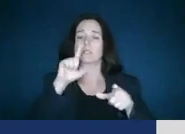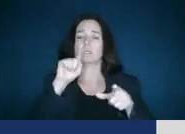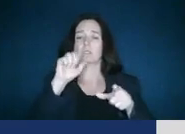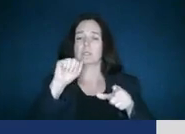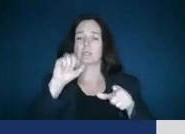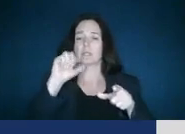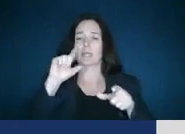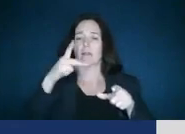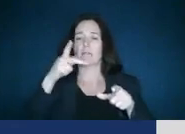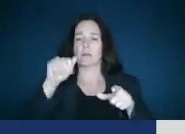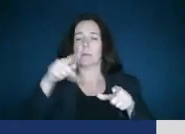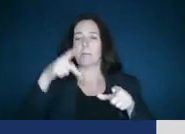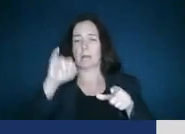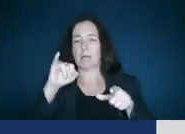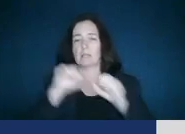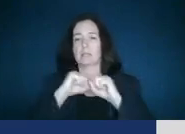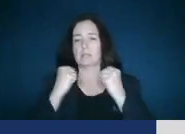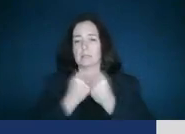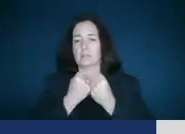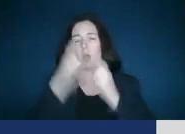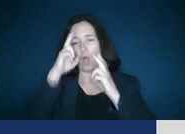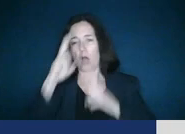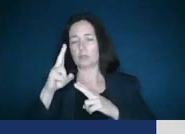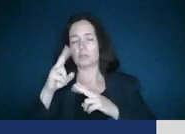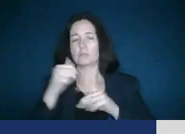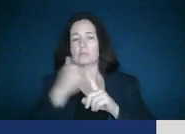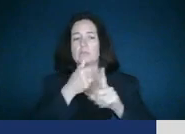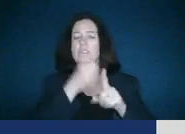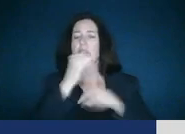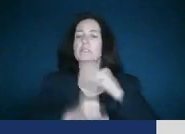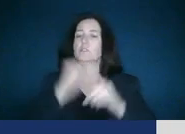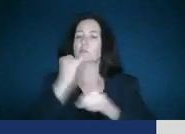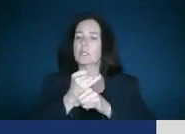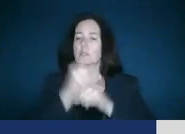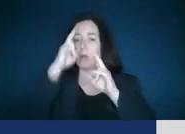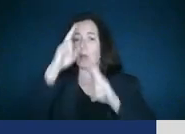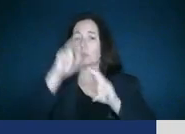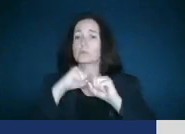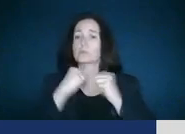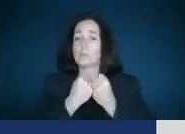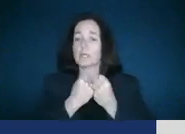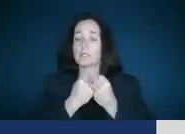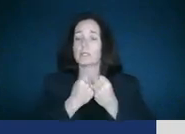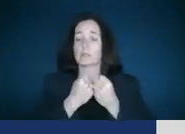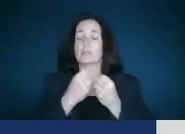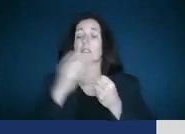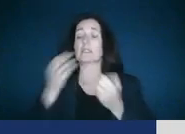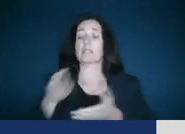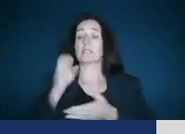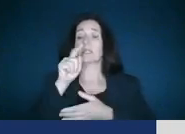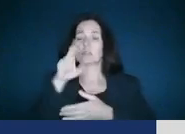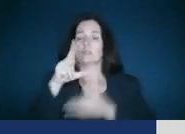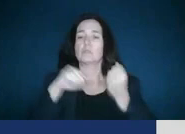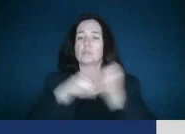Pi Honor Society. Delta Alpha Pi is an international honor society, and here at ETSU we sponsor